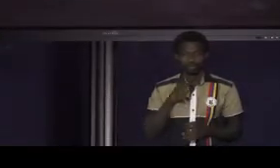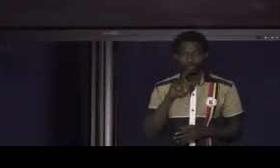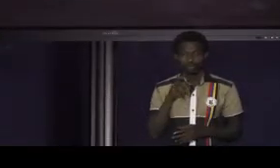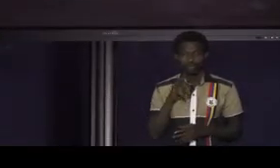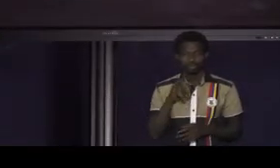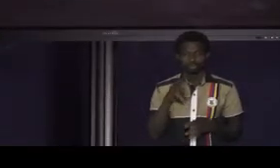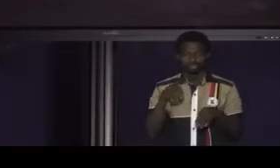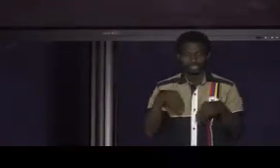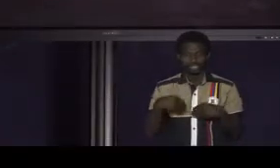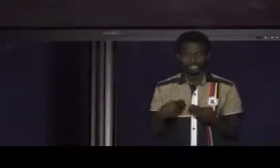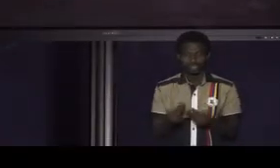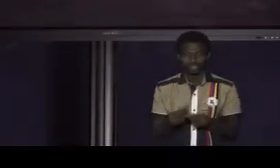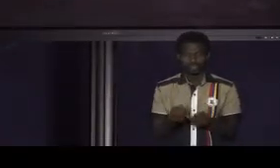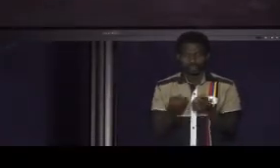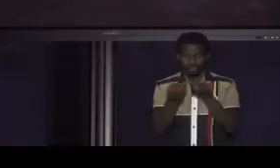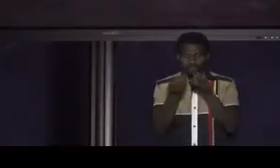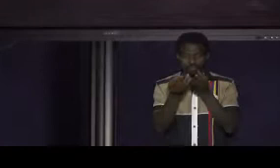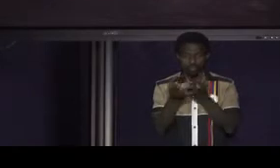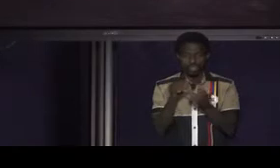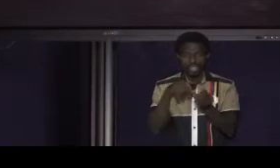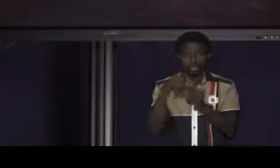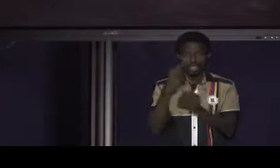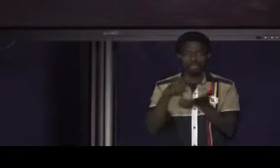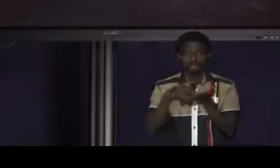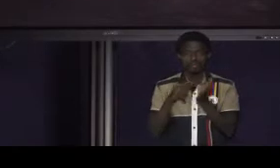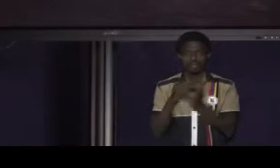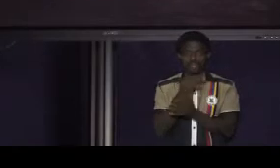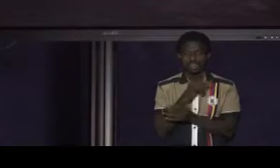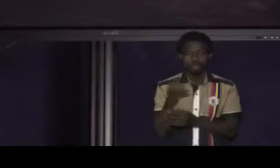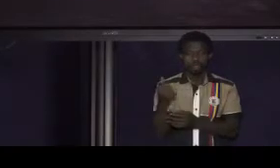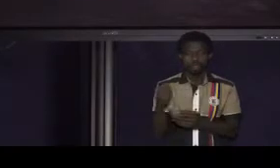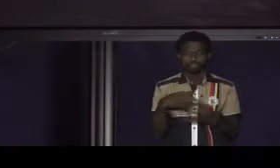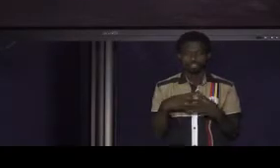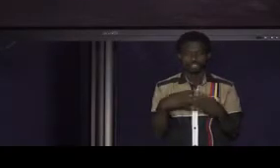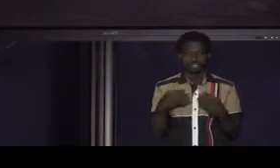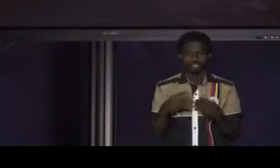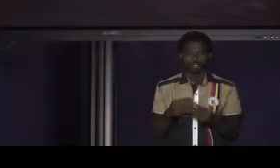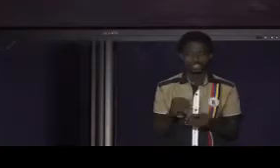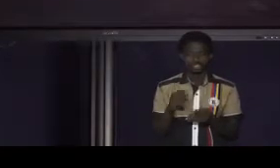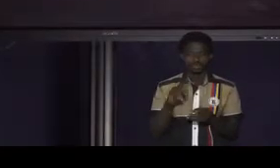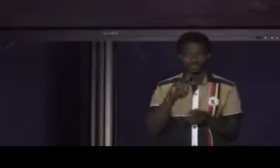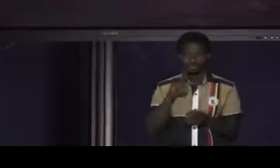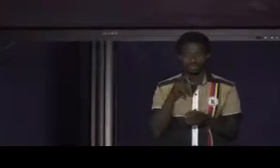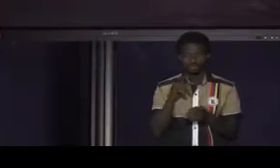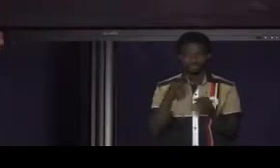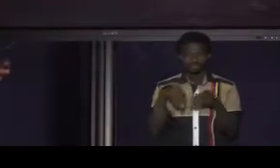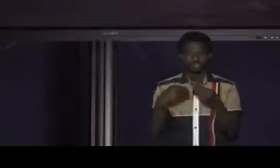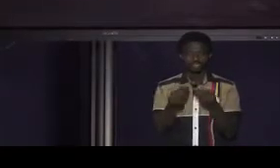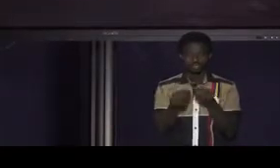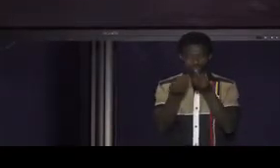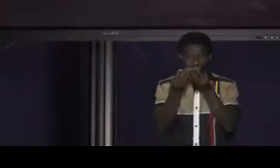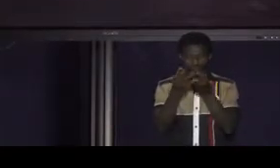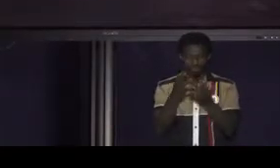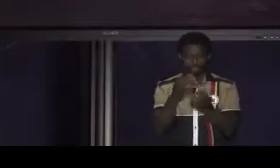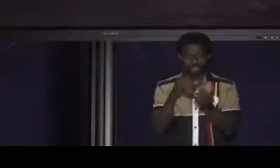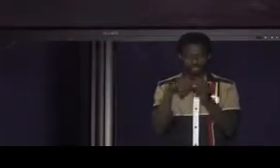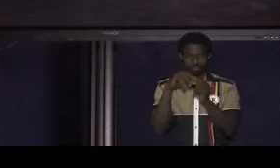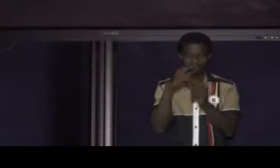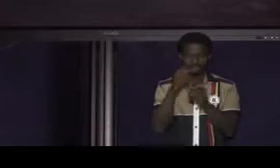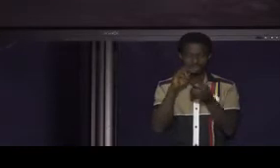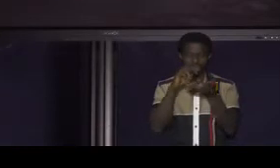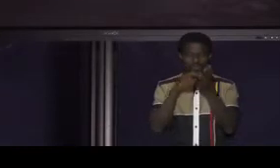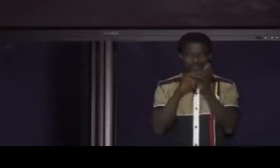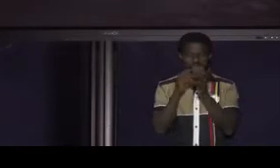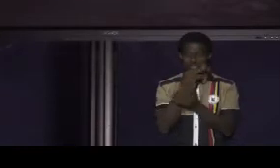Punctuation gives information about the meaning of a sentence. Punctuation gives information about